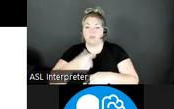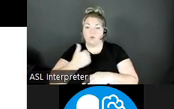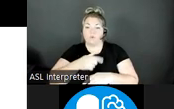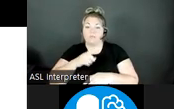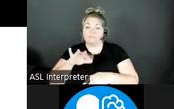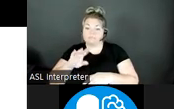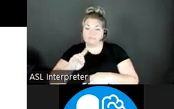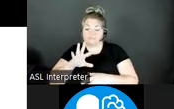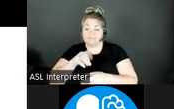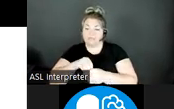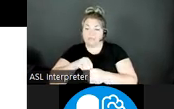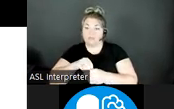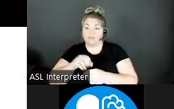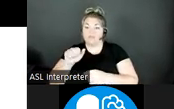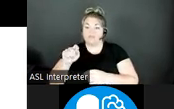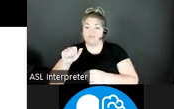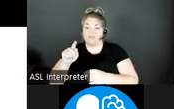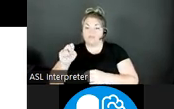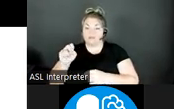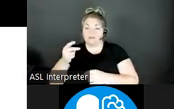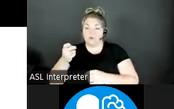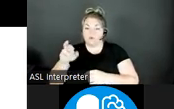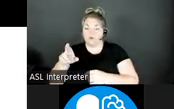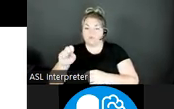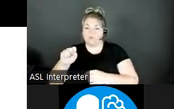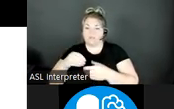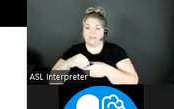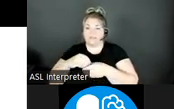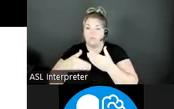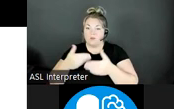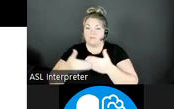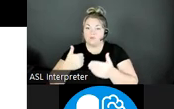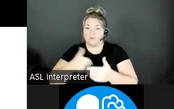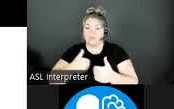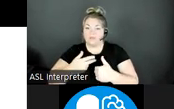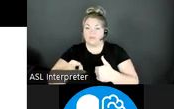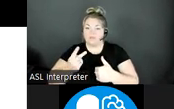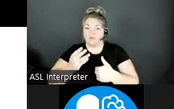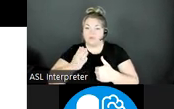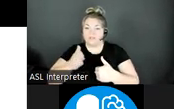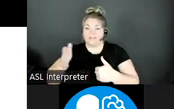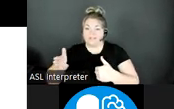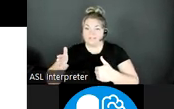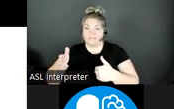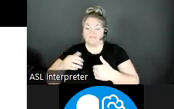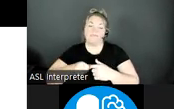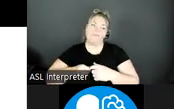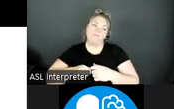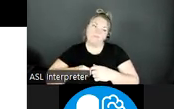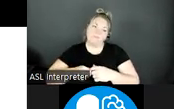engage stakeholders in the process. So we did 2 phases of stakeholder engagement. We did